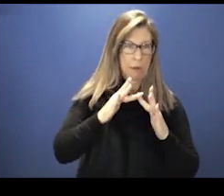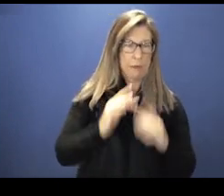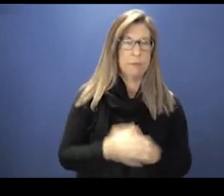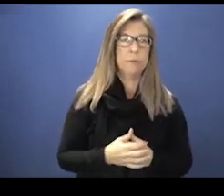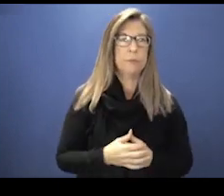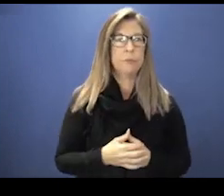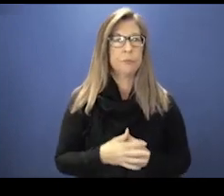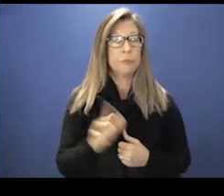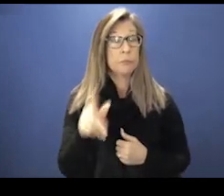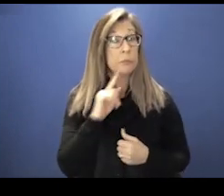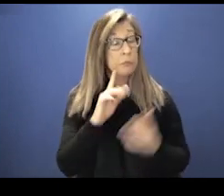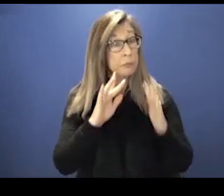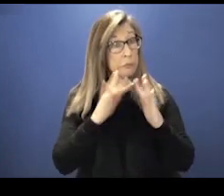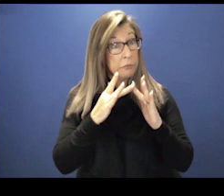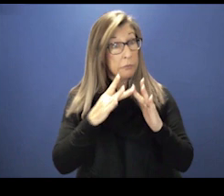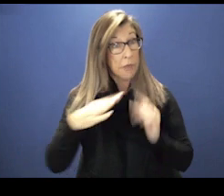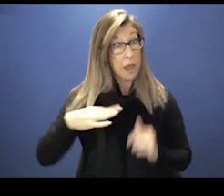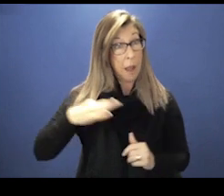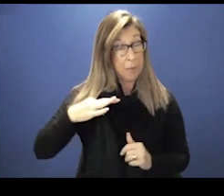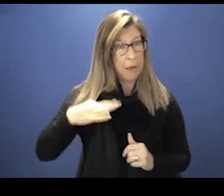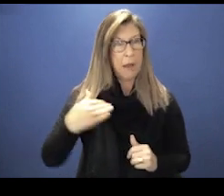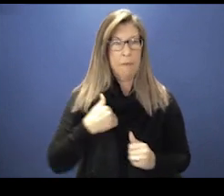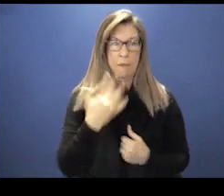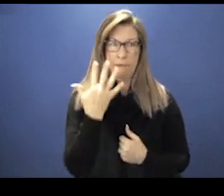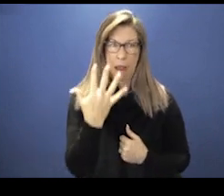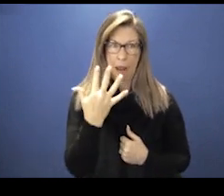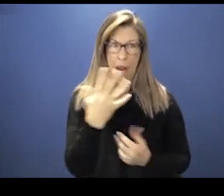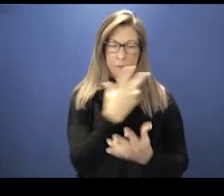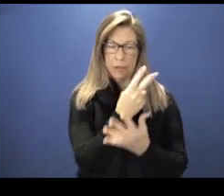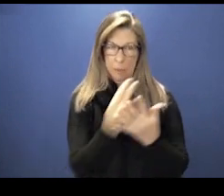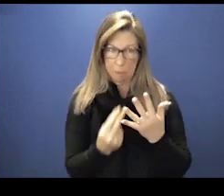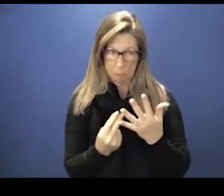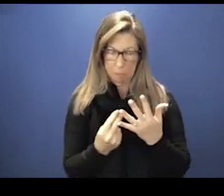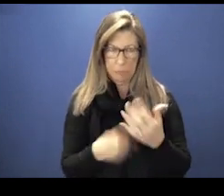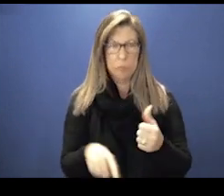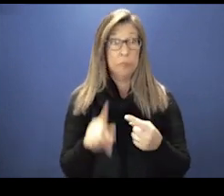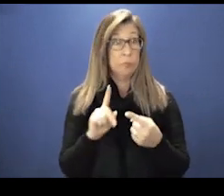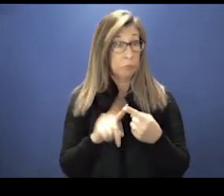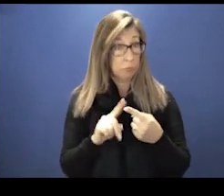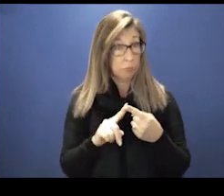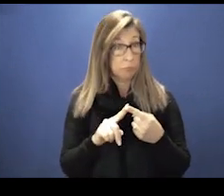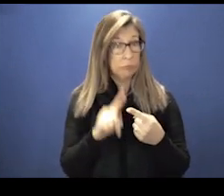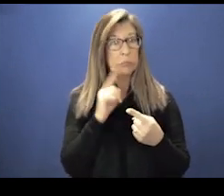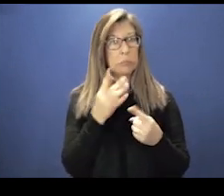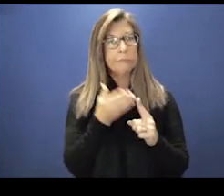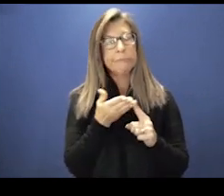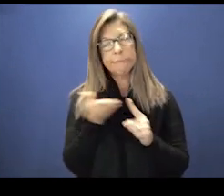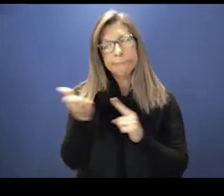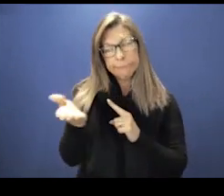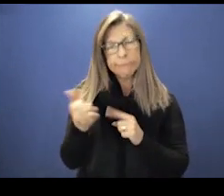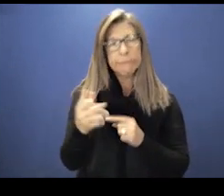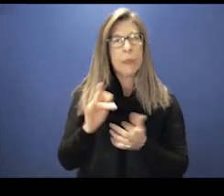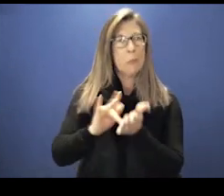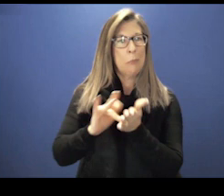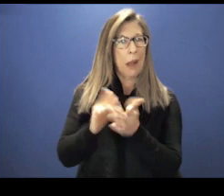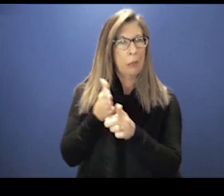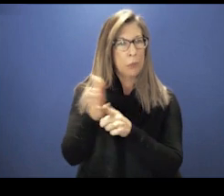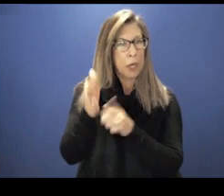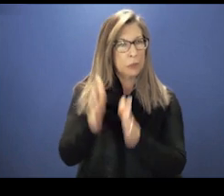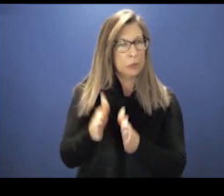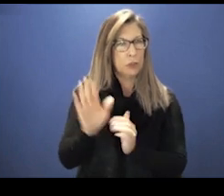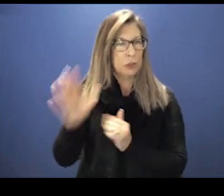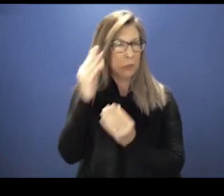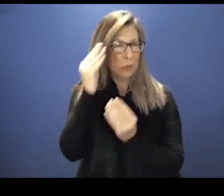The digital application is broken down into 5 steps. 1, provide the medical practitioner